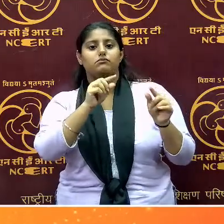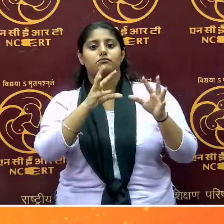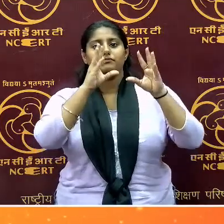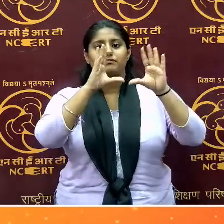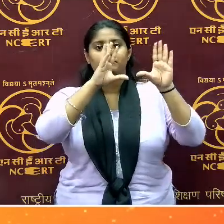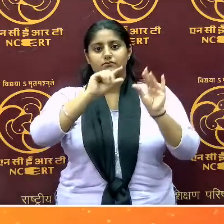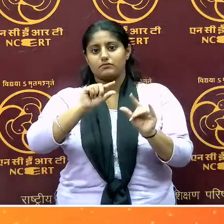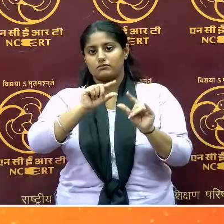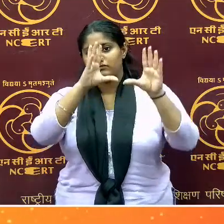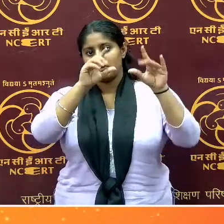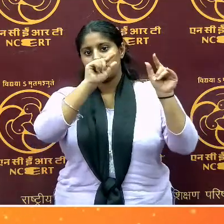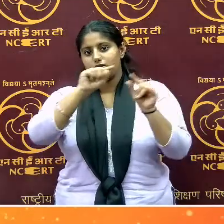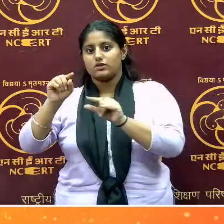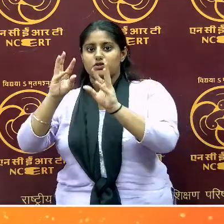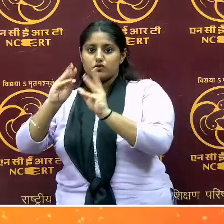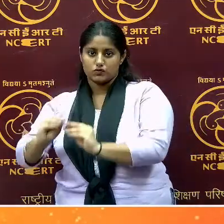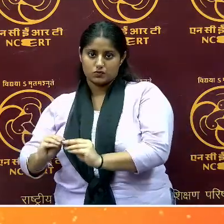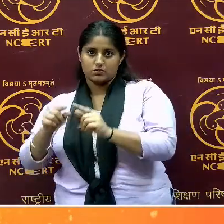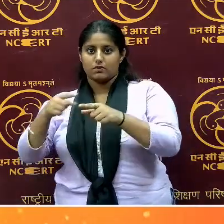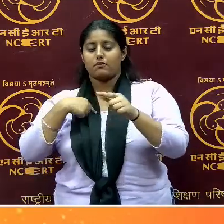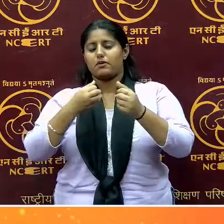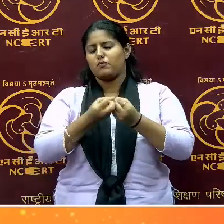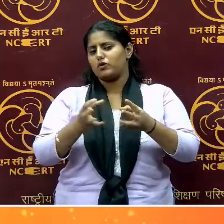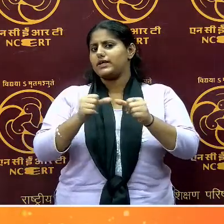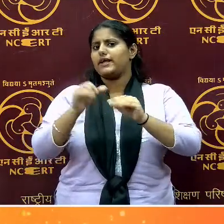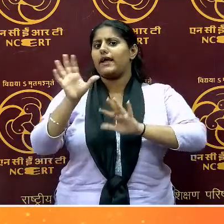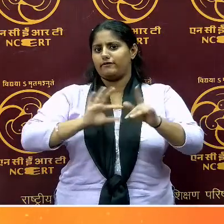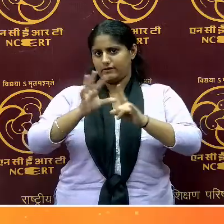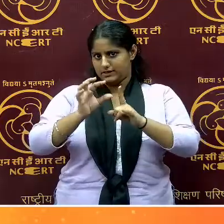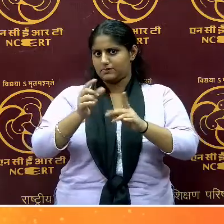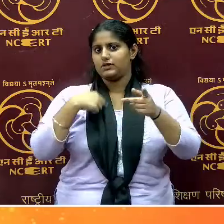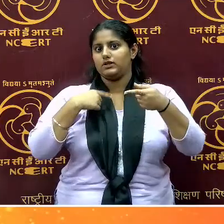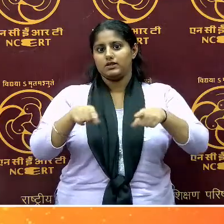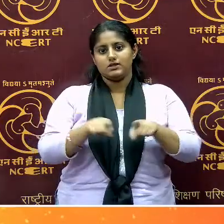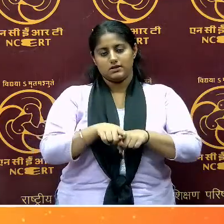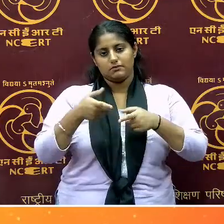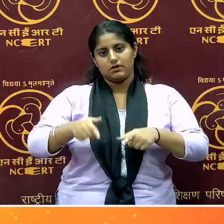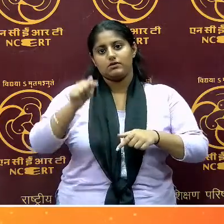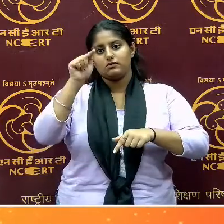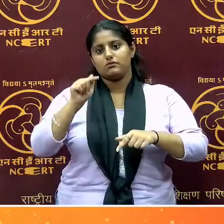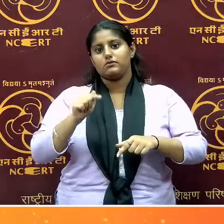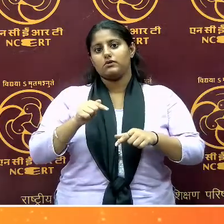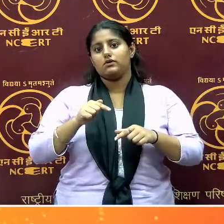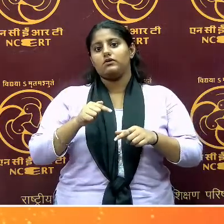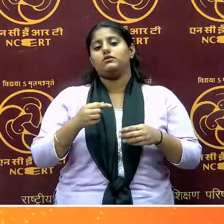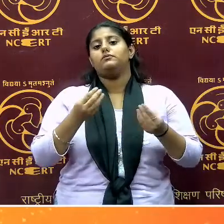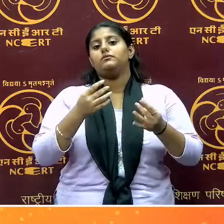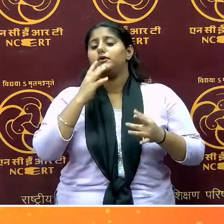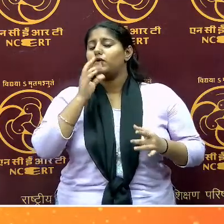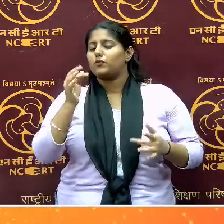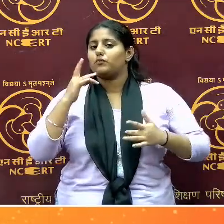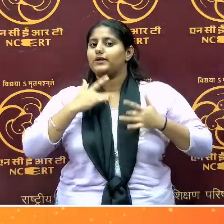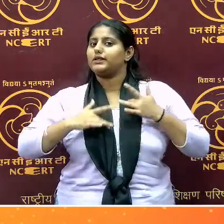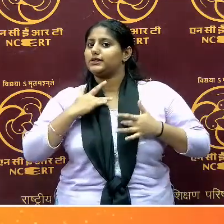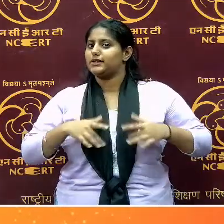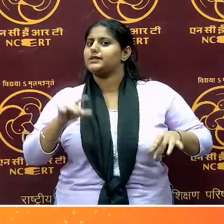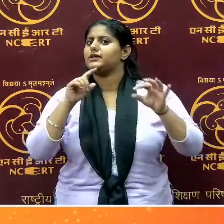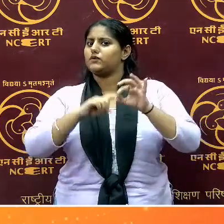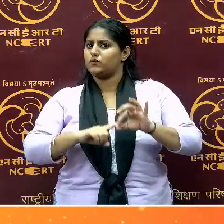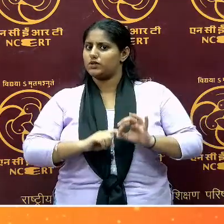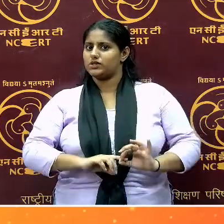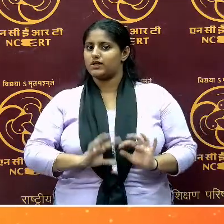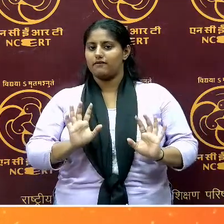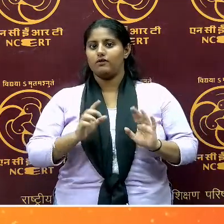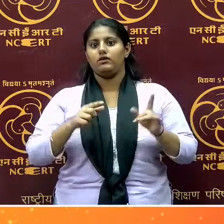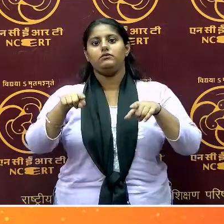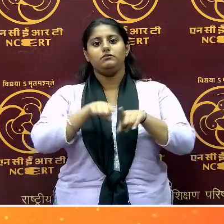order. We did many activities also. Exactly. And today they are going to do some more very interesting questions. Okay. They are going to